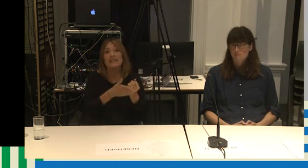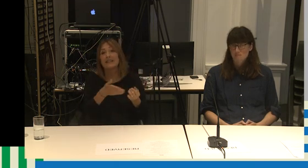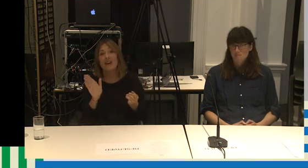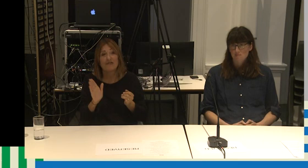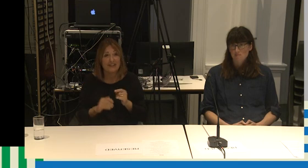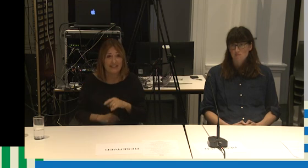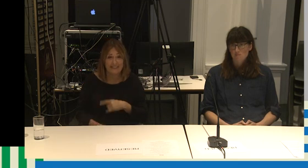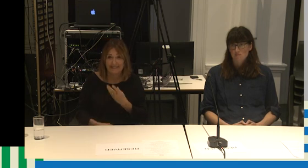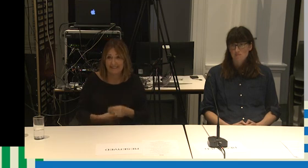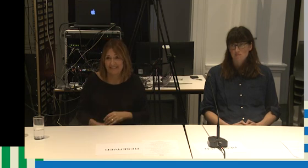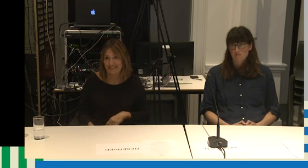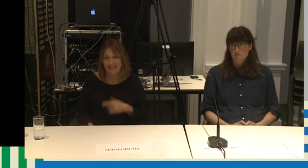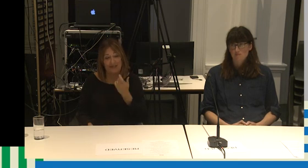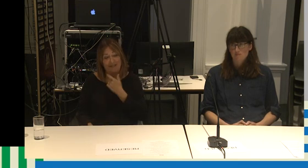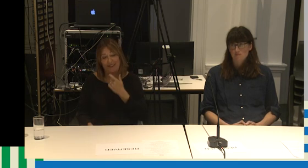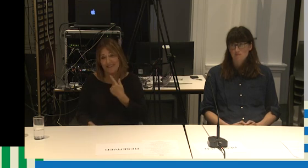to